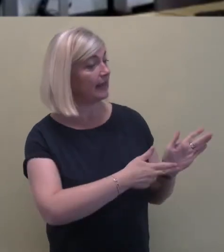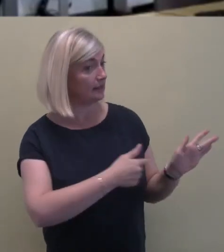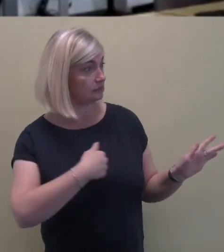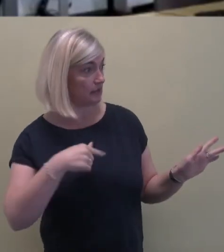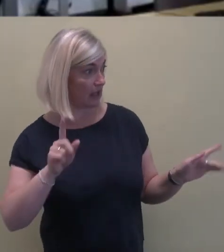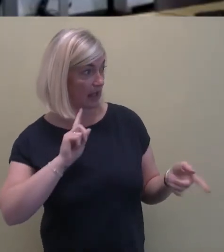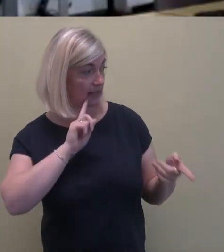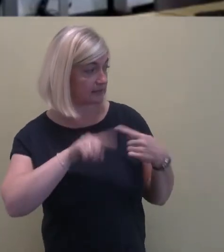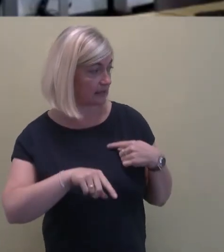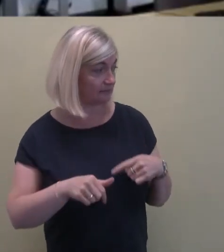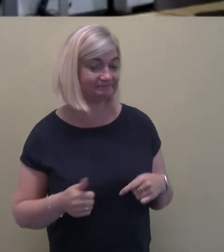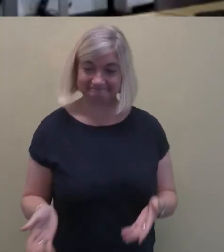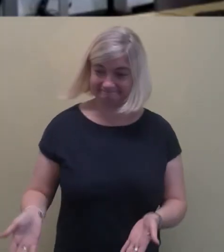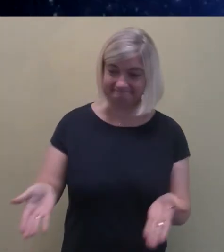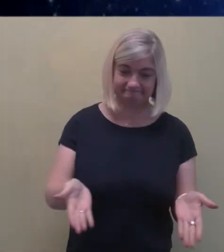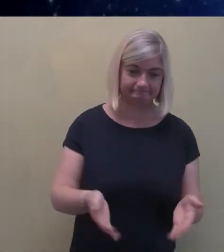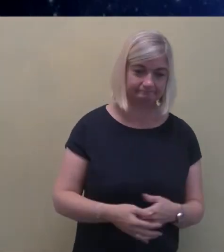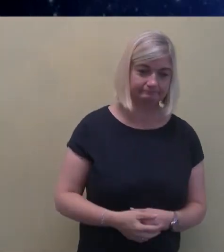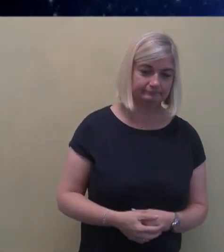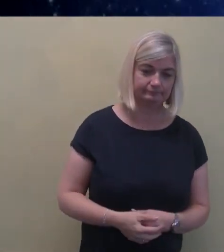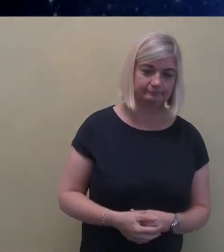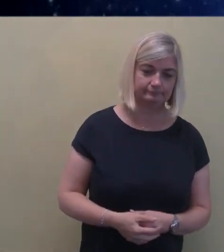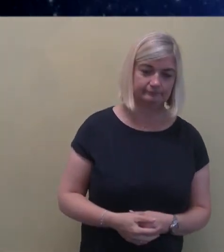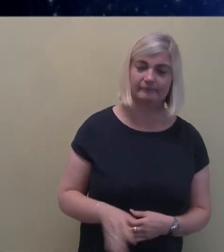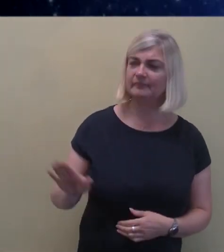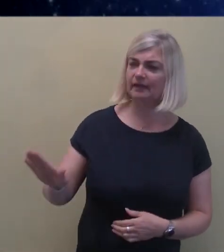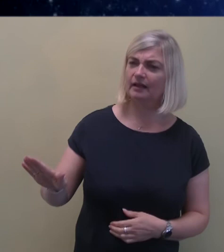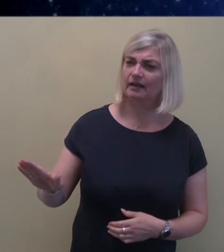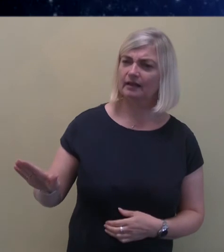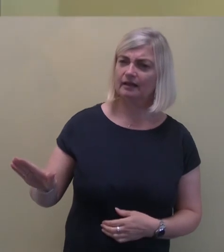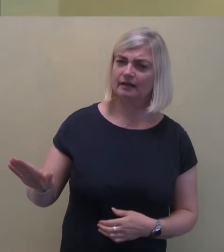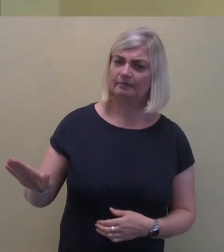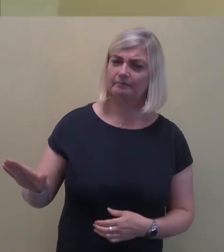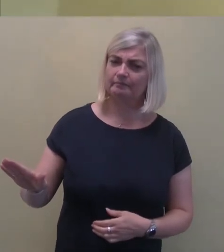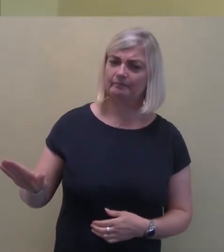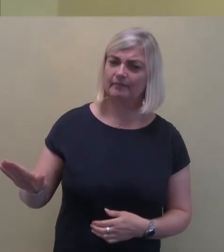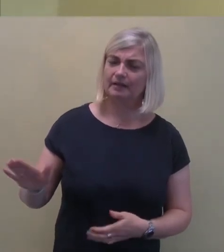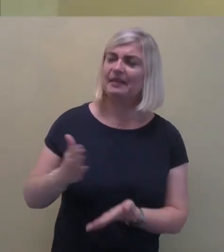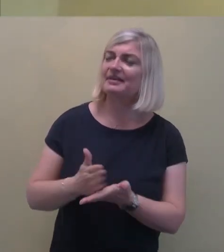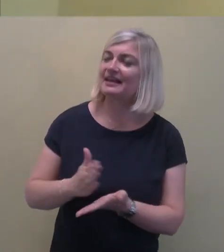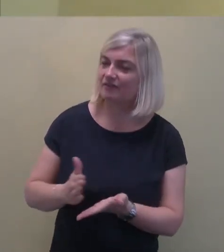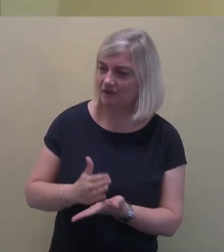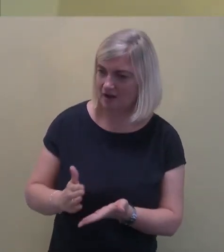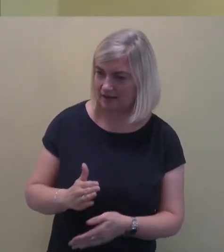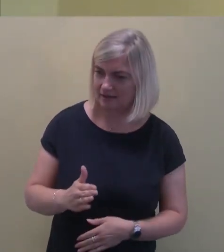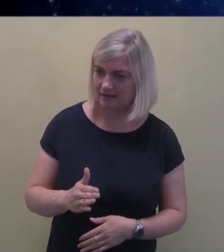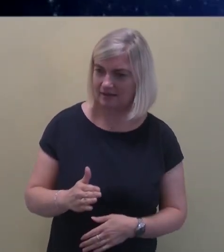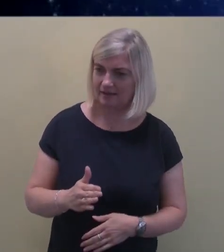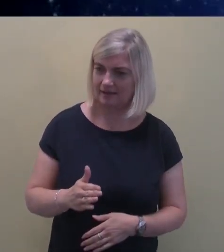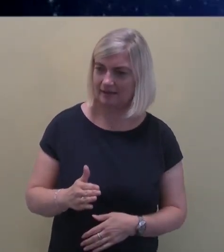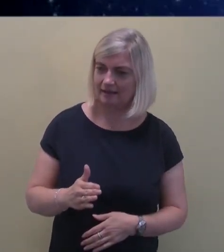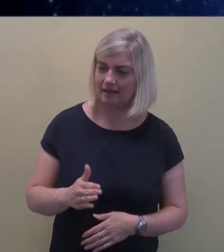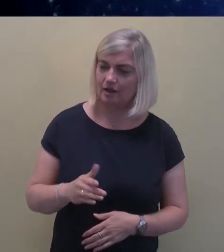3? That's Louise, sorry. Okay, Neil, shall I answer this one? Yeah, go ahead. Yeah. All right. Okay. Thank you. Okay,